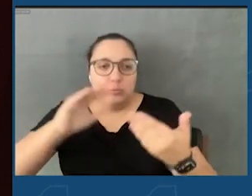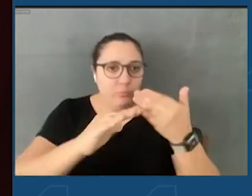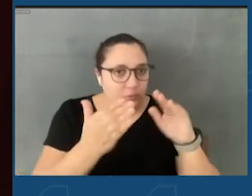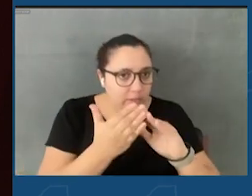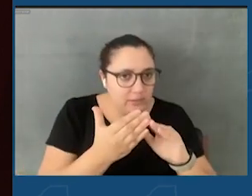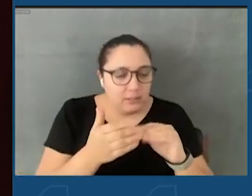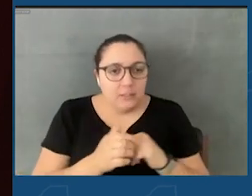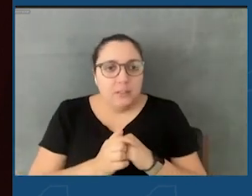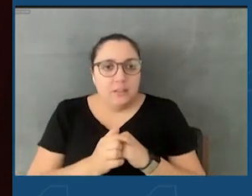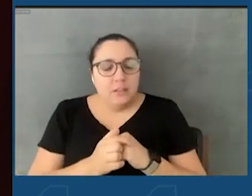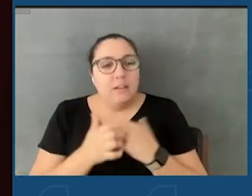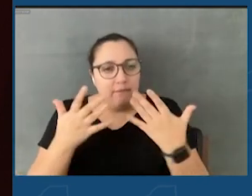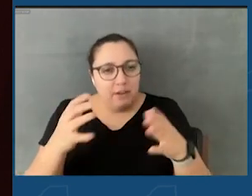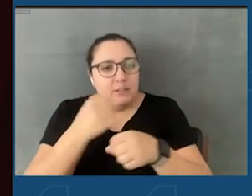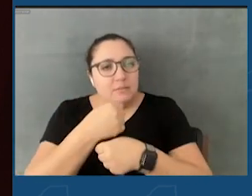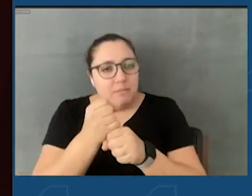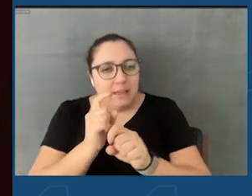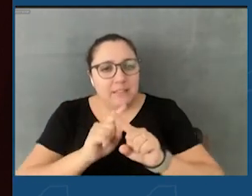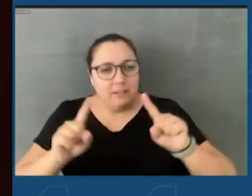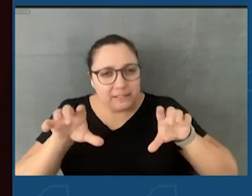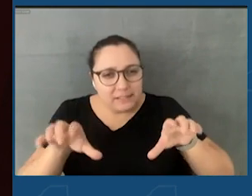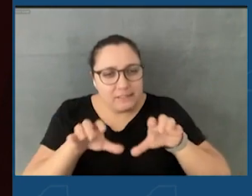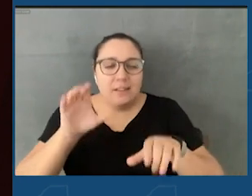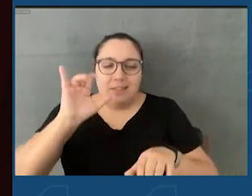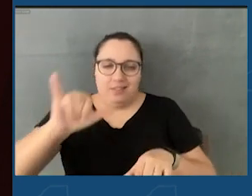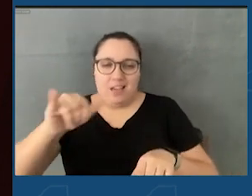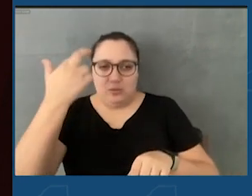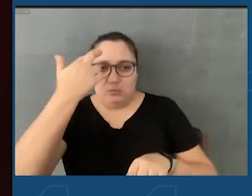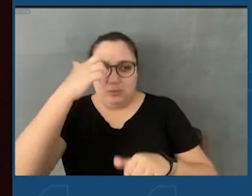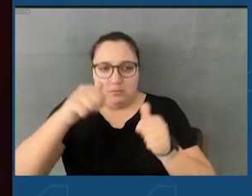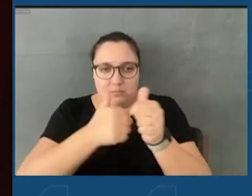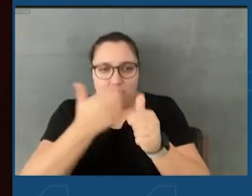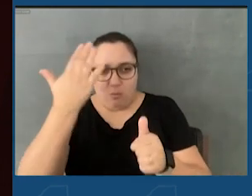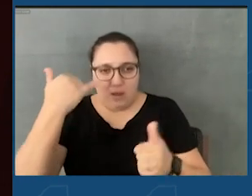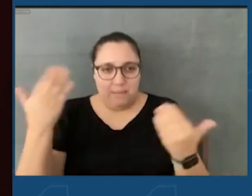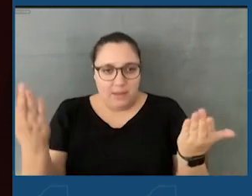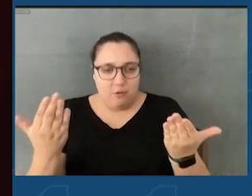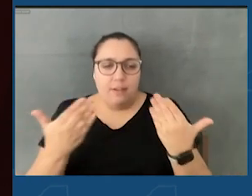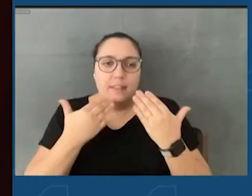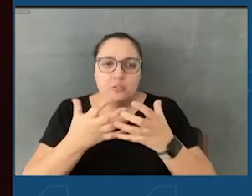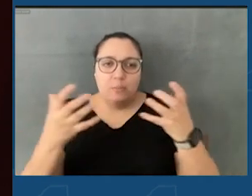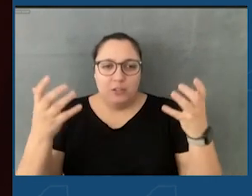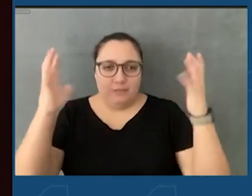Made a difference. That's why I'm here. Thank you very much.